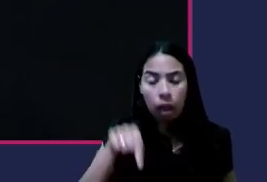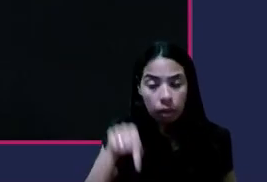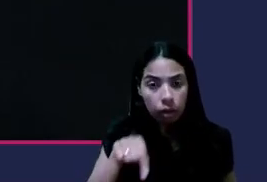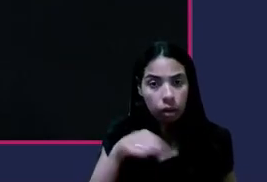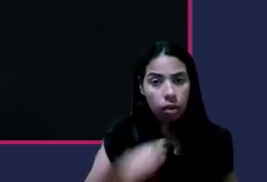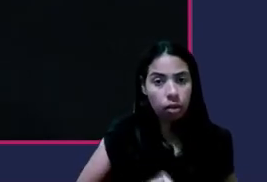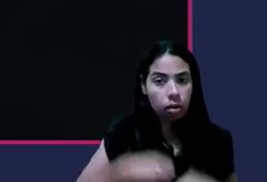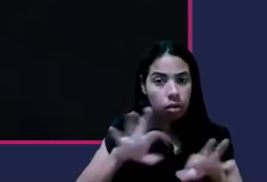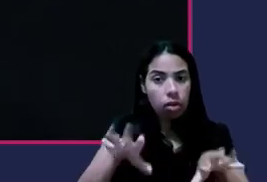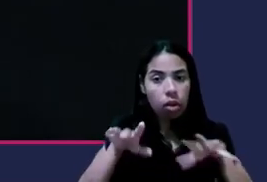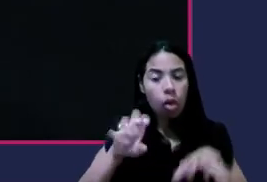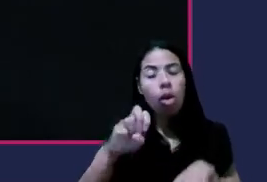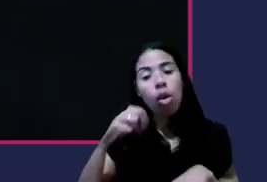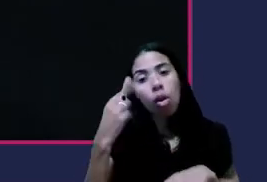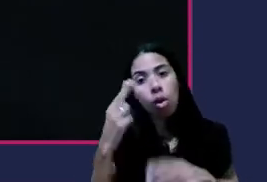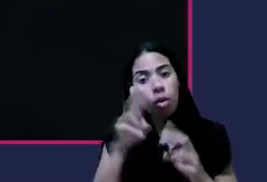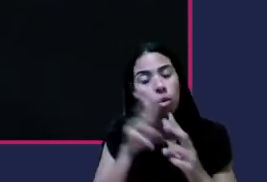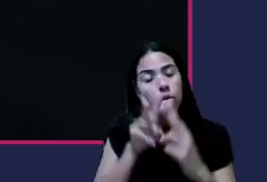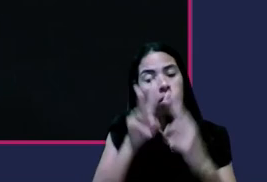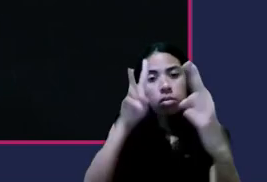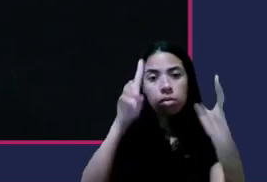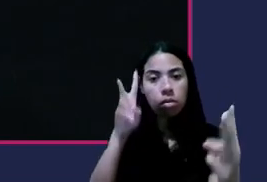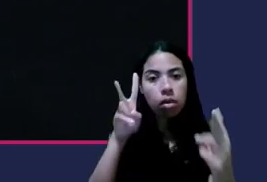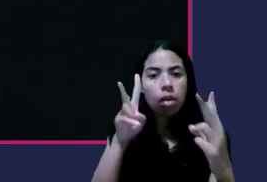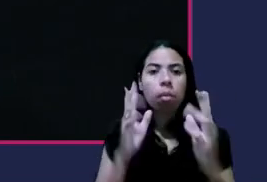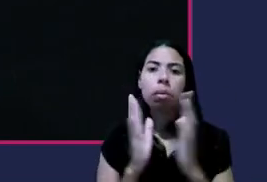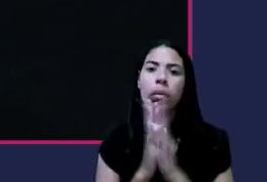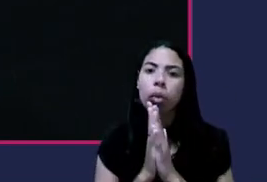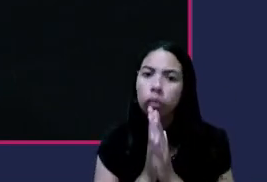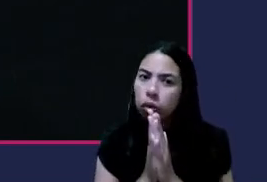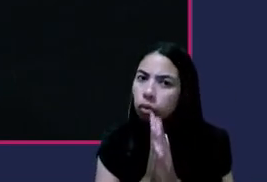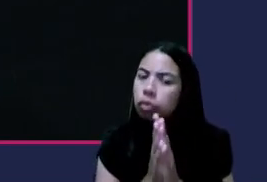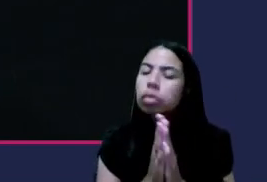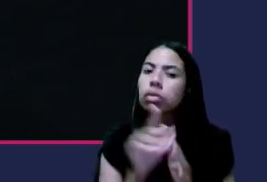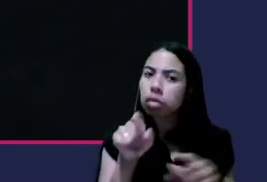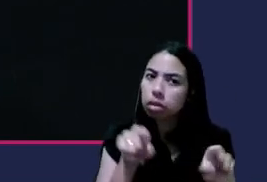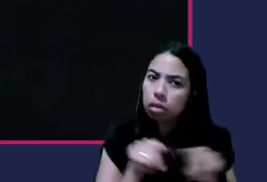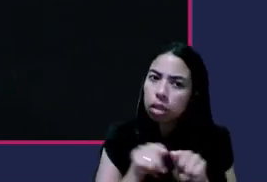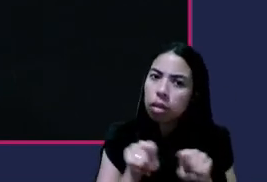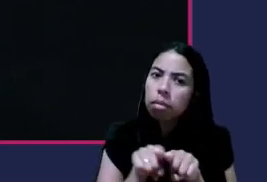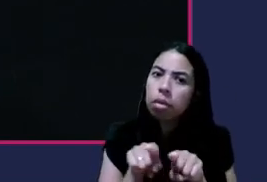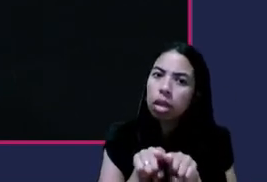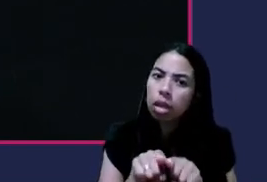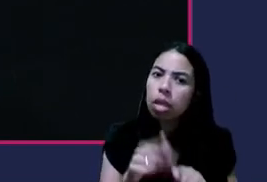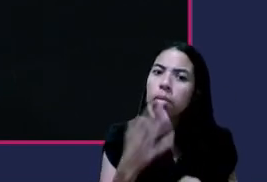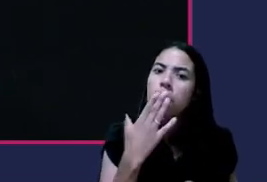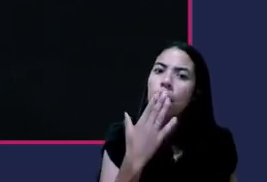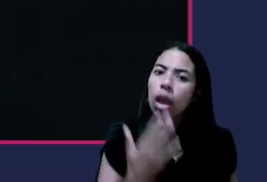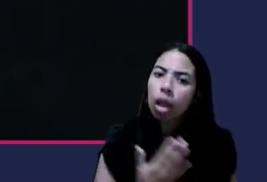this scenario, both in person and online, that you